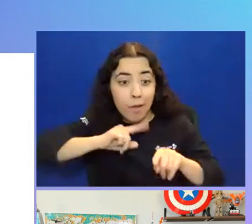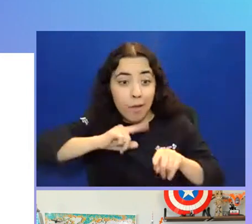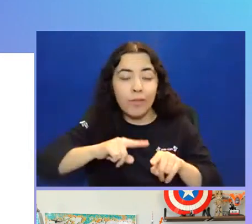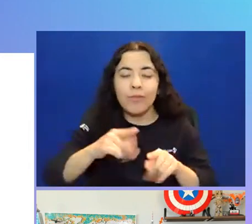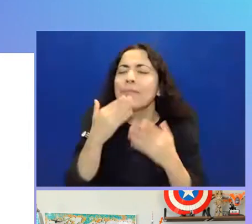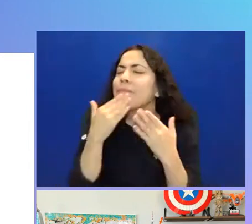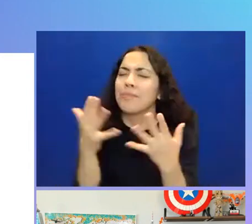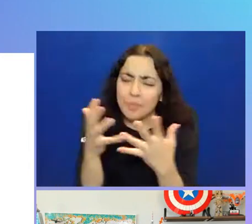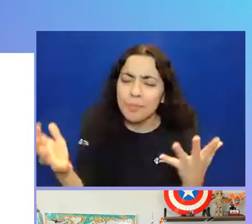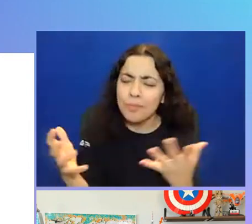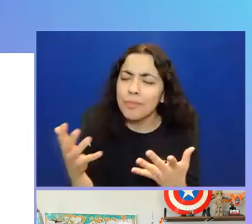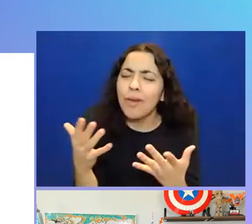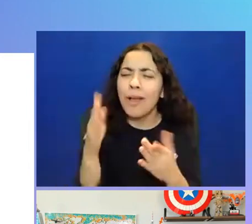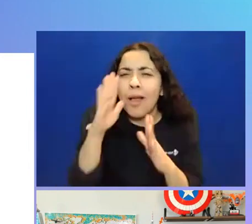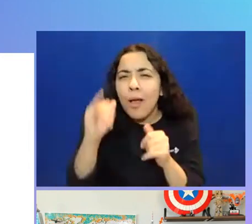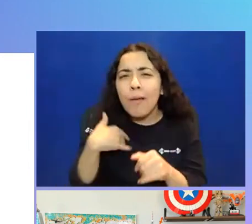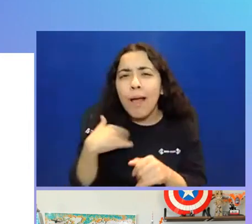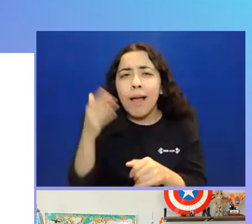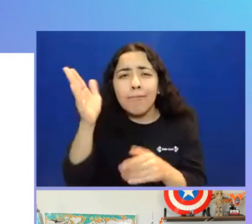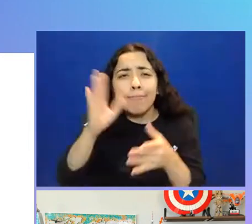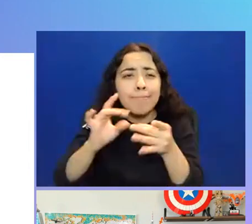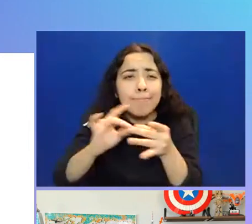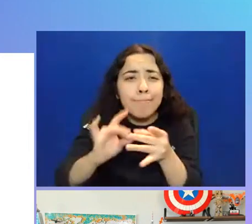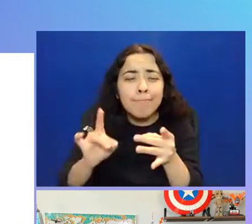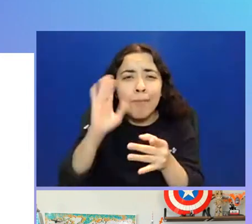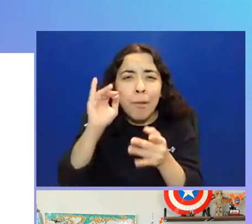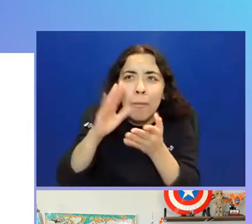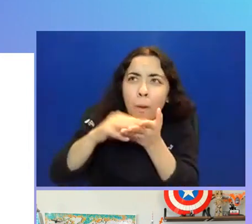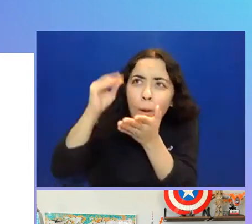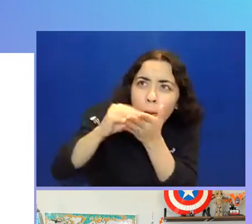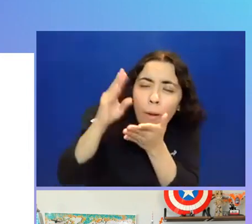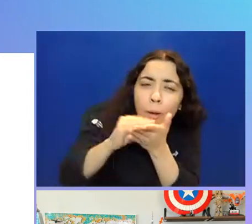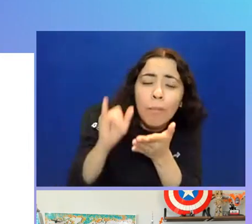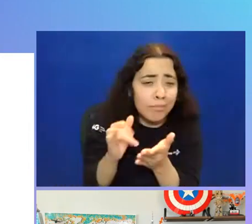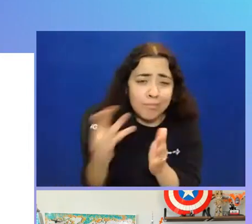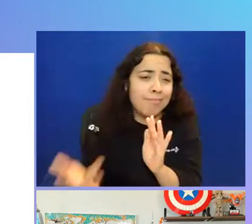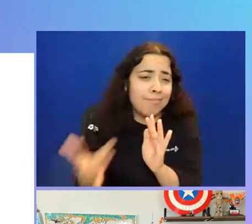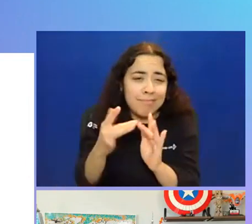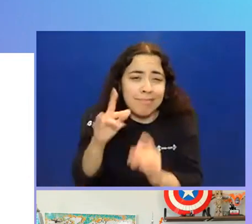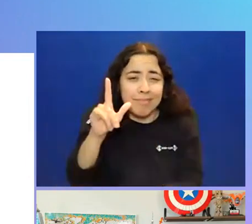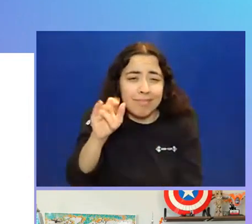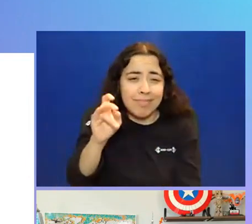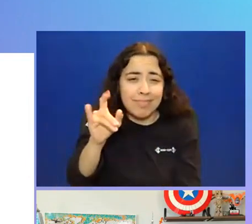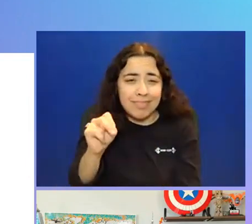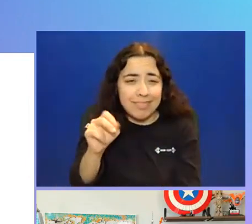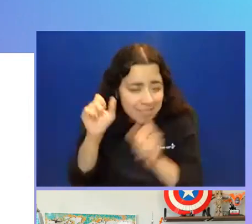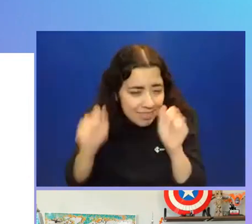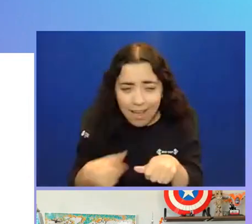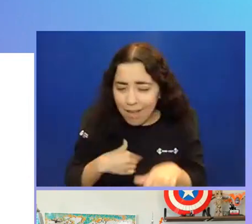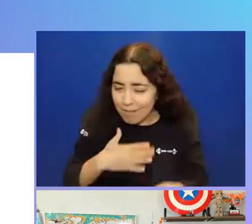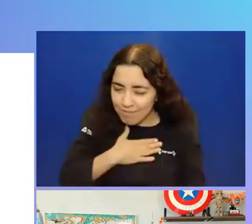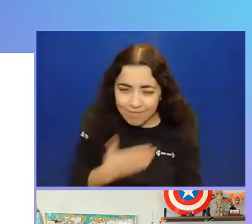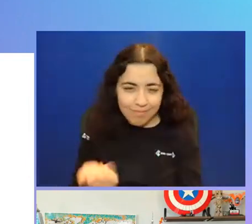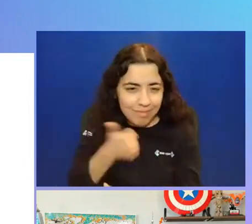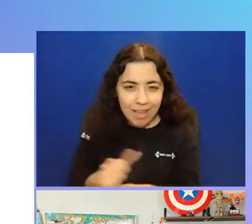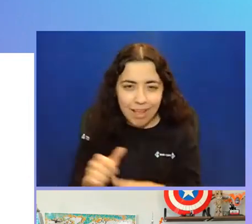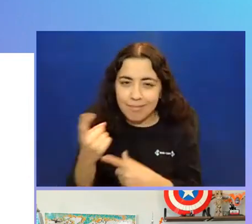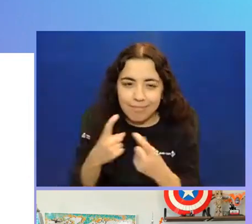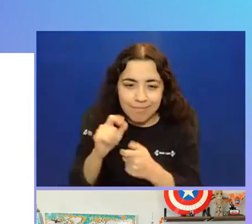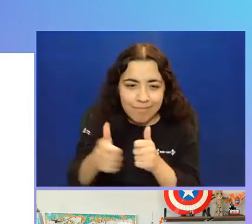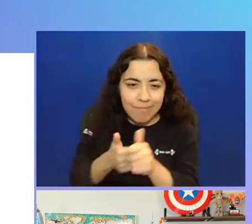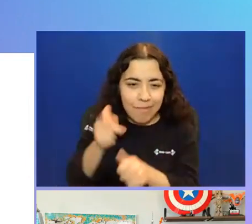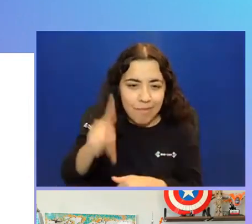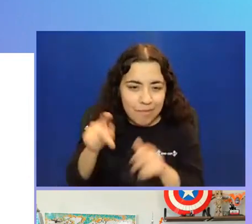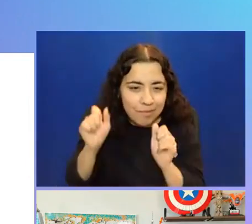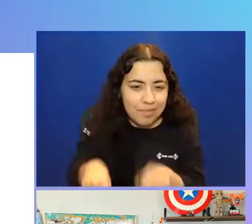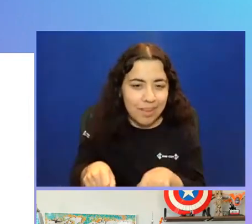that you learned a bit as I went through this. You can certainly look me up on LinkedIn. I'm always happy to answer any follow-up questions or